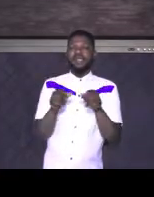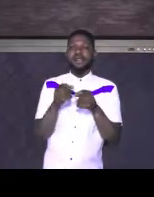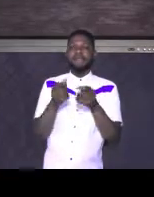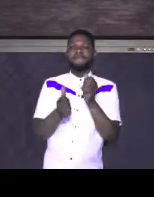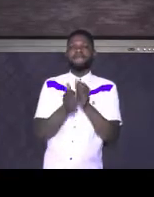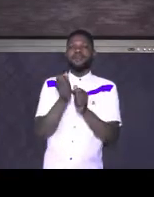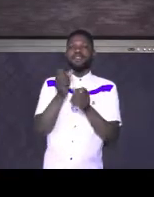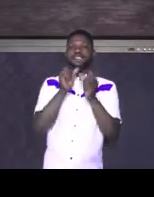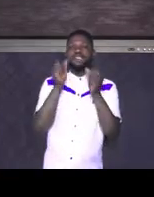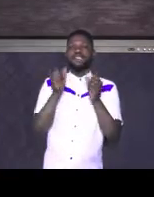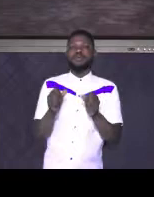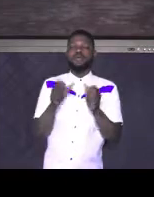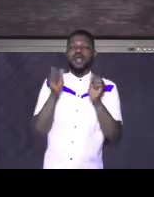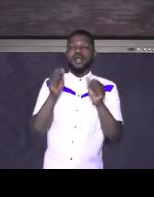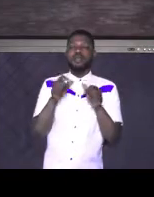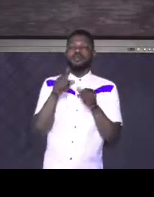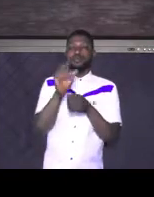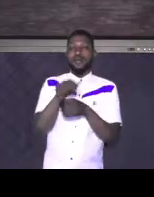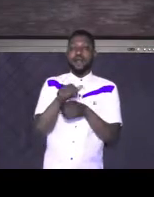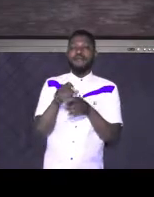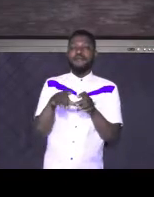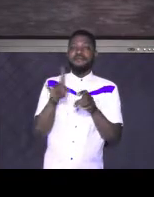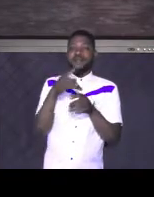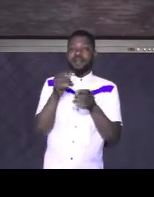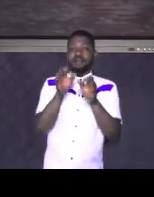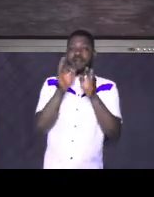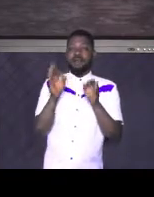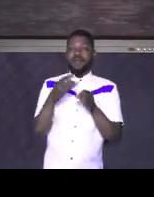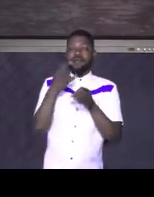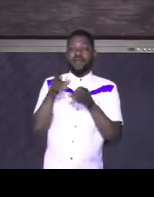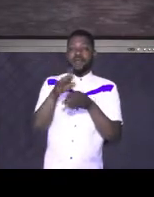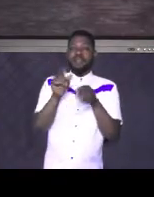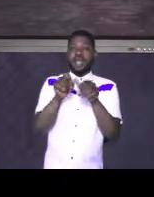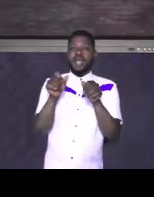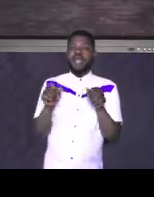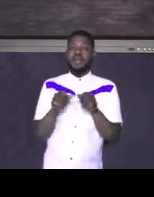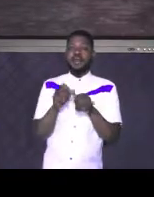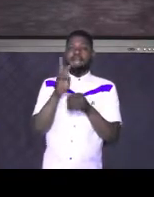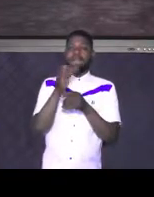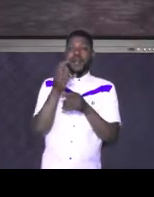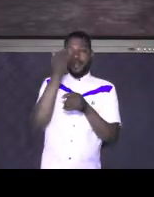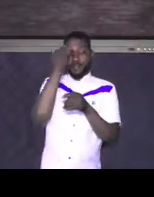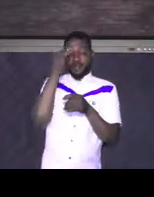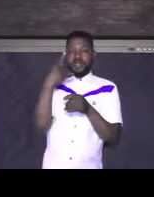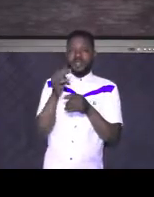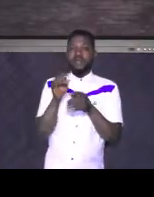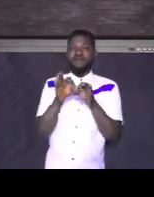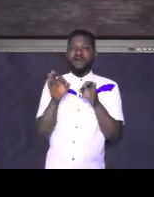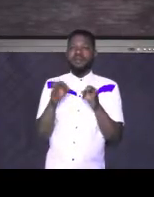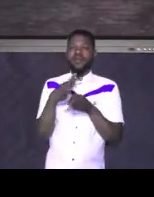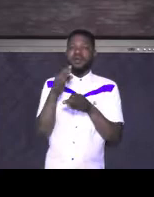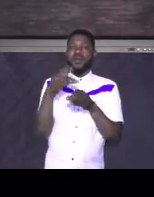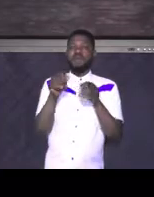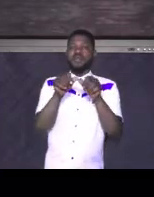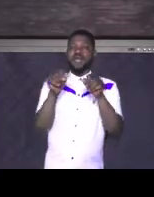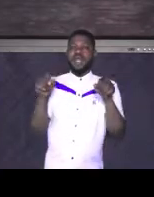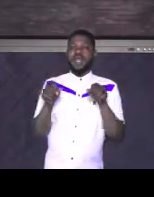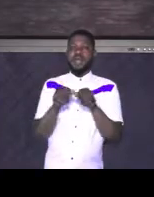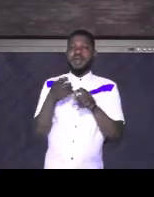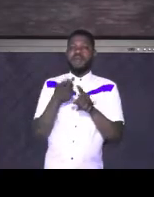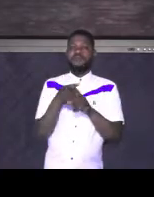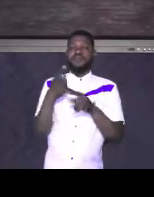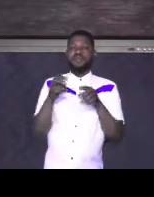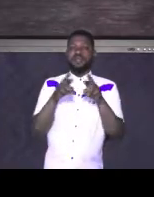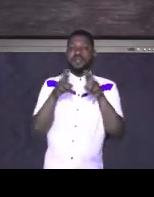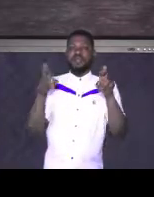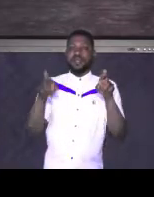And most shapes, we can find a formula for their areas by knowing the formula for the area of a rectangle,